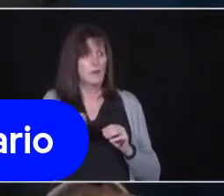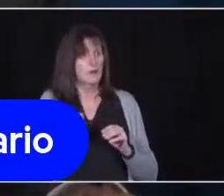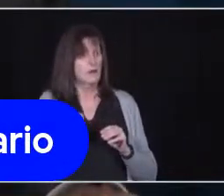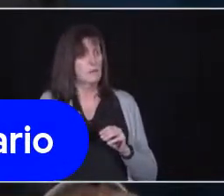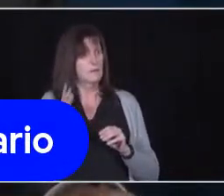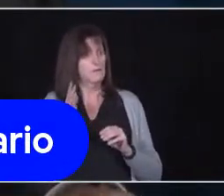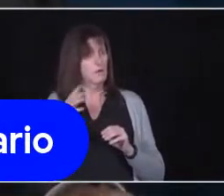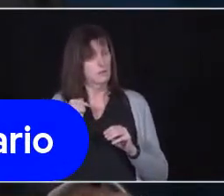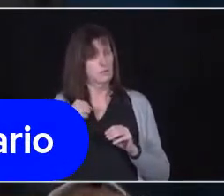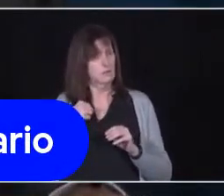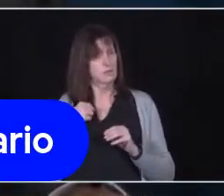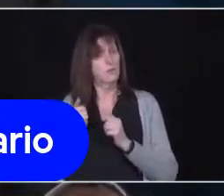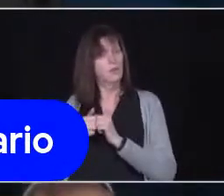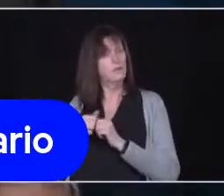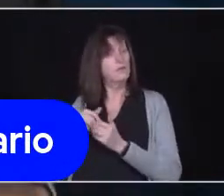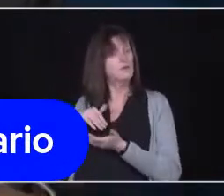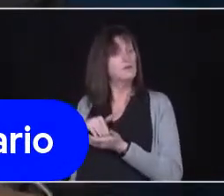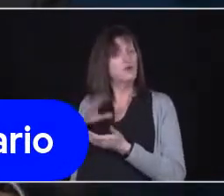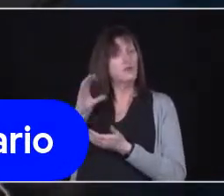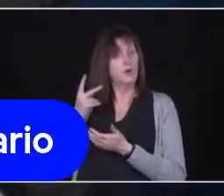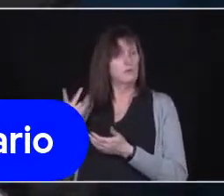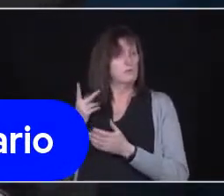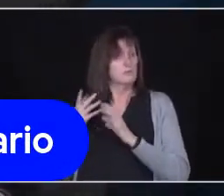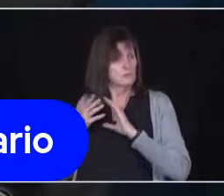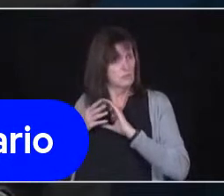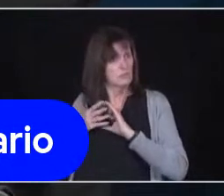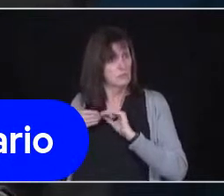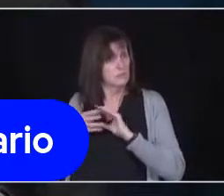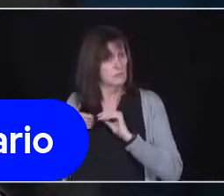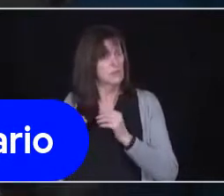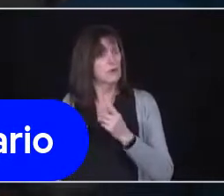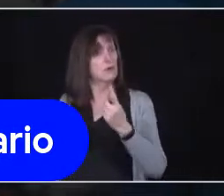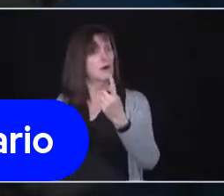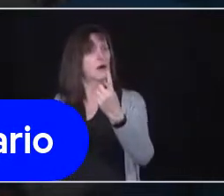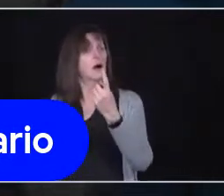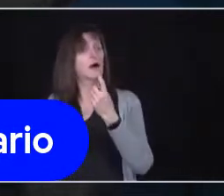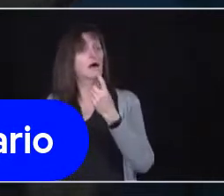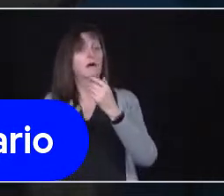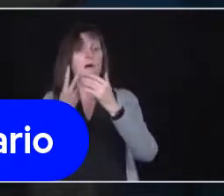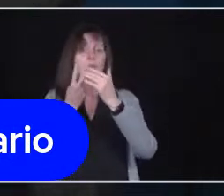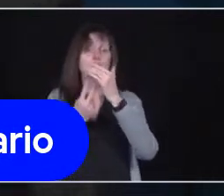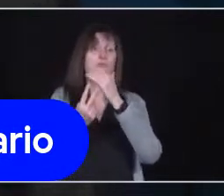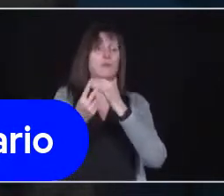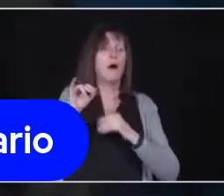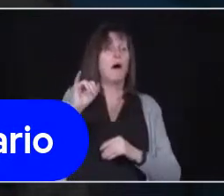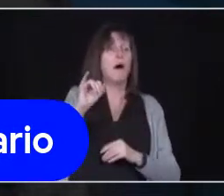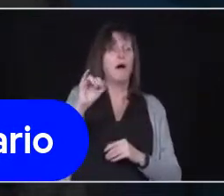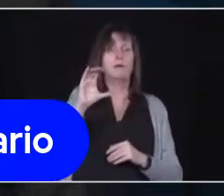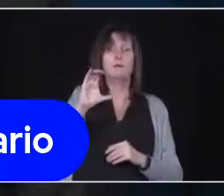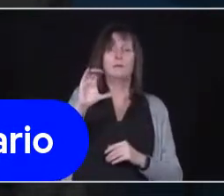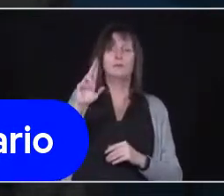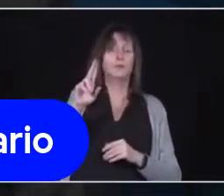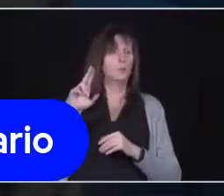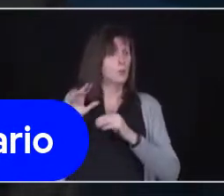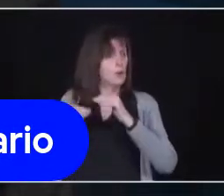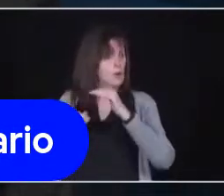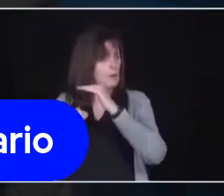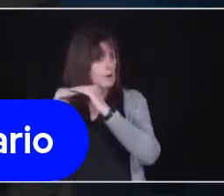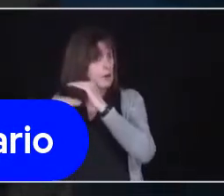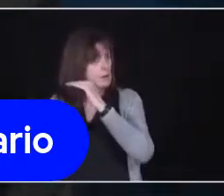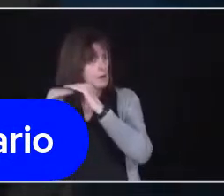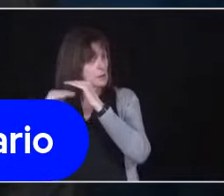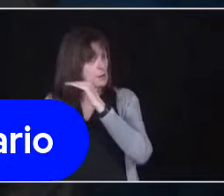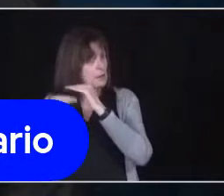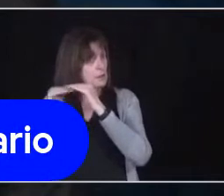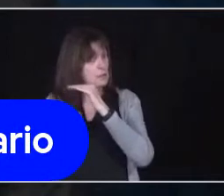the aspect you're asking about the projection of the ICU capacity, as they have pointed out to us, that has set in line